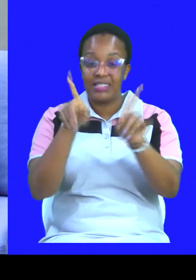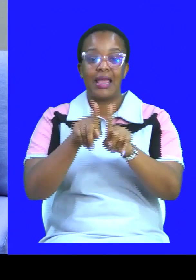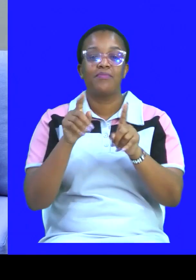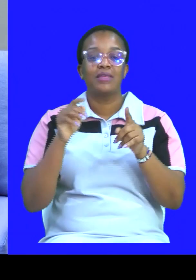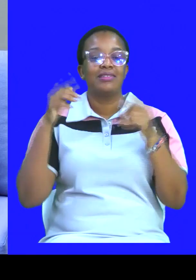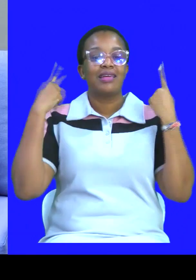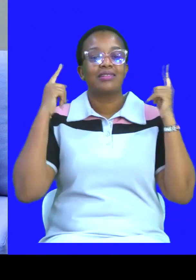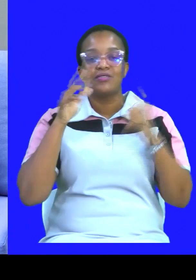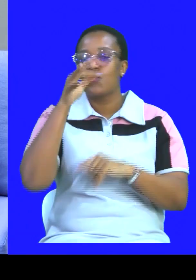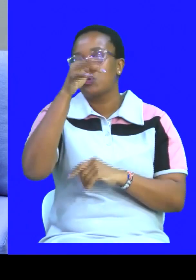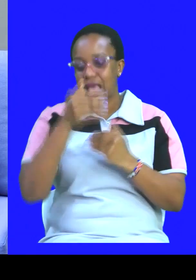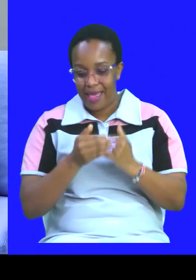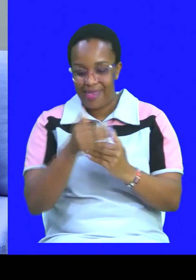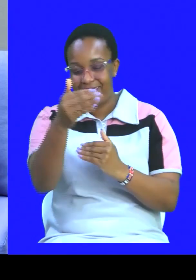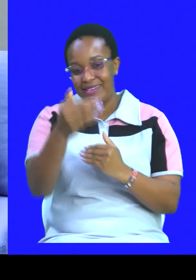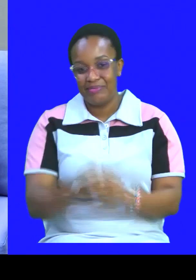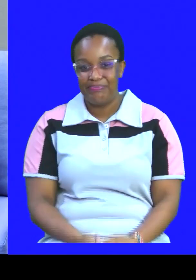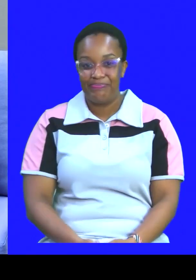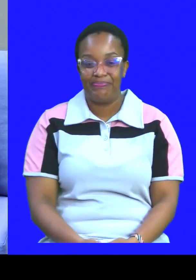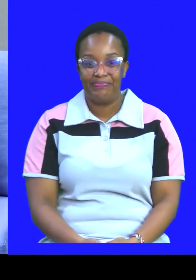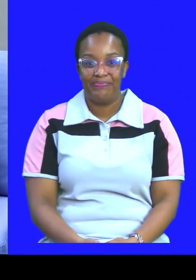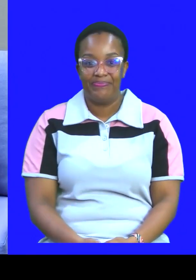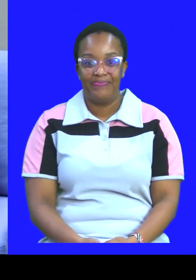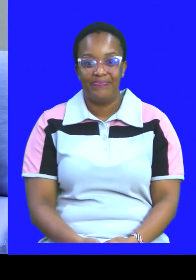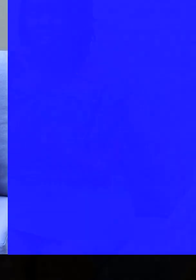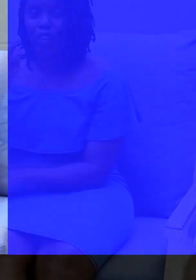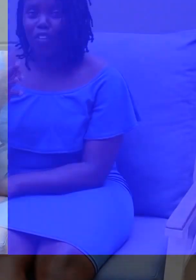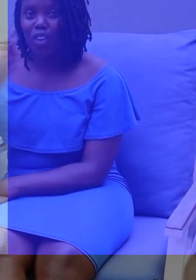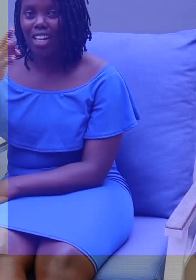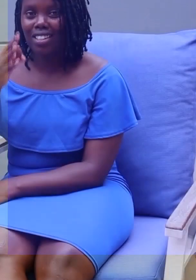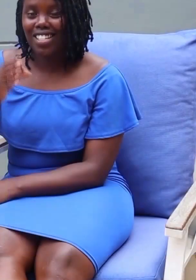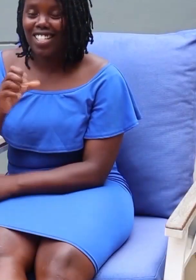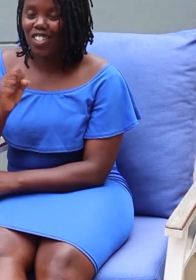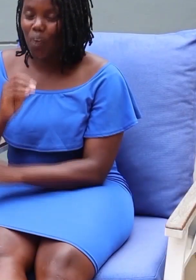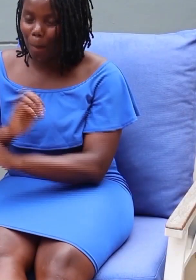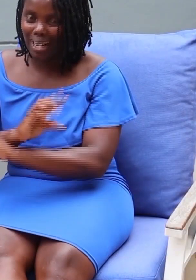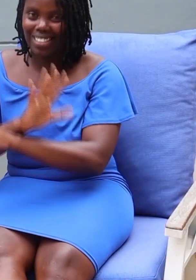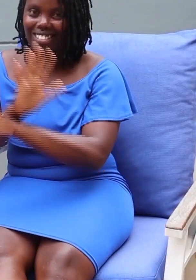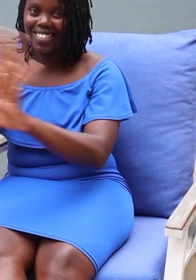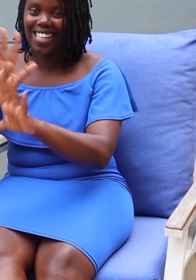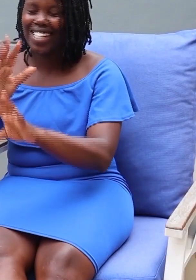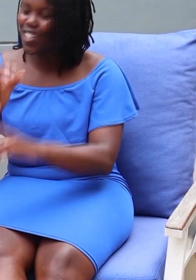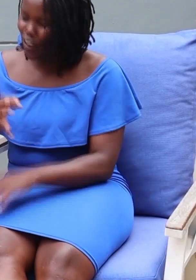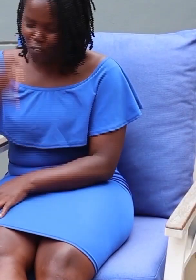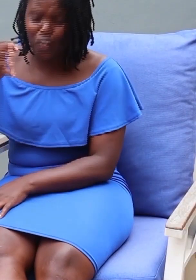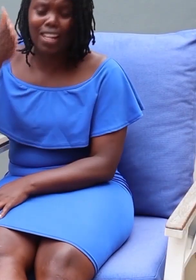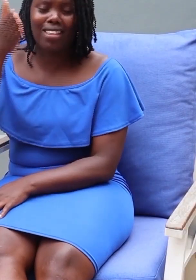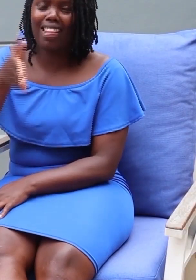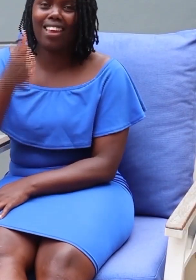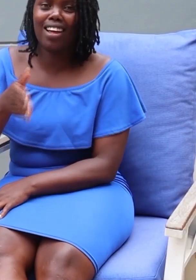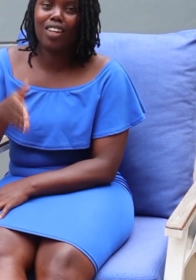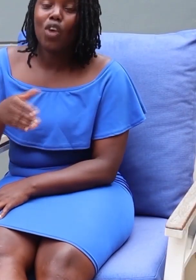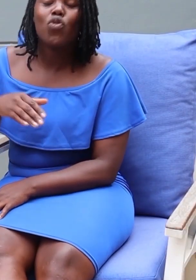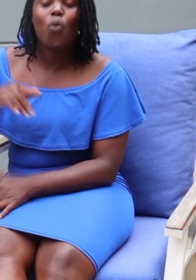Yeah. You have done so. Your future is so bright. So you have your